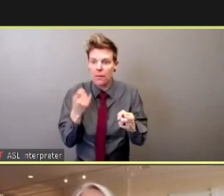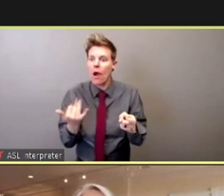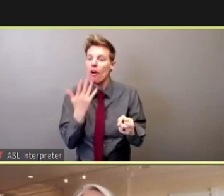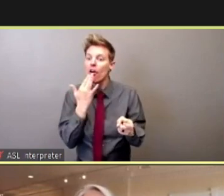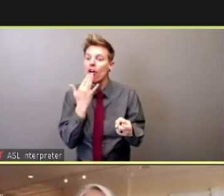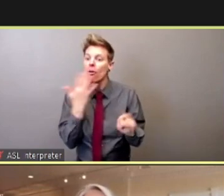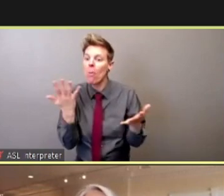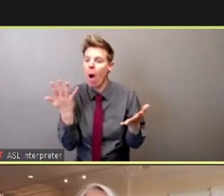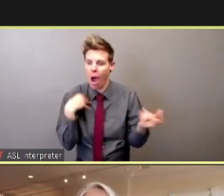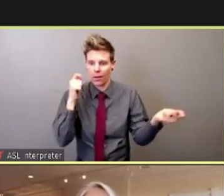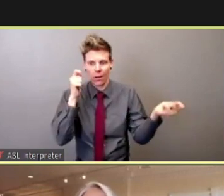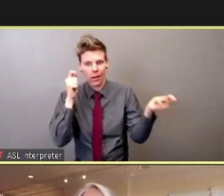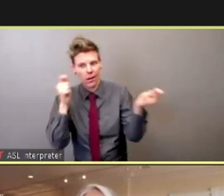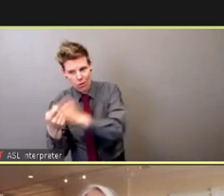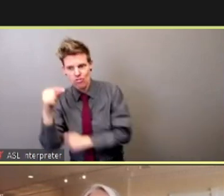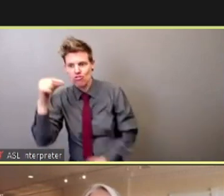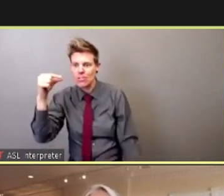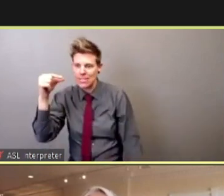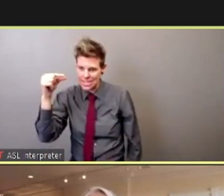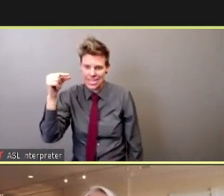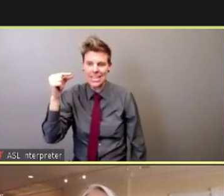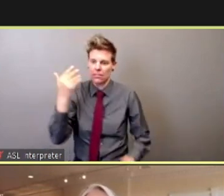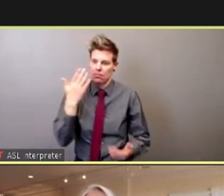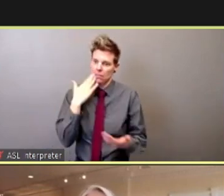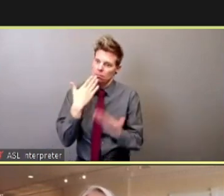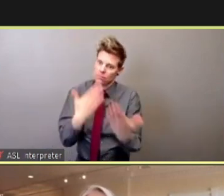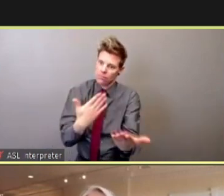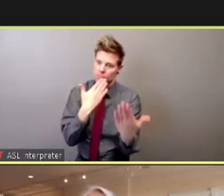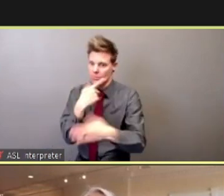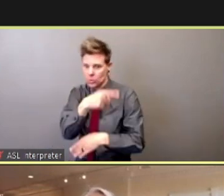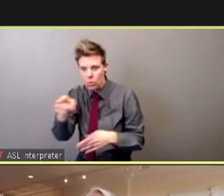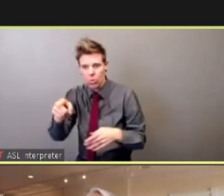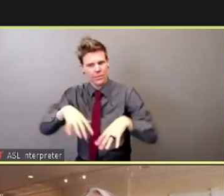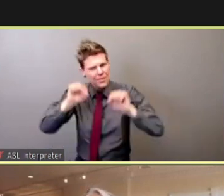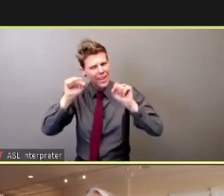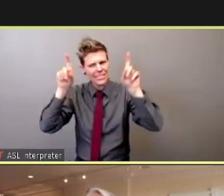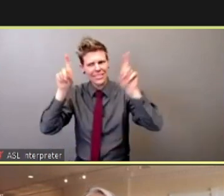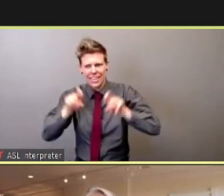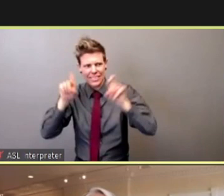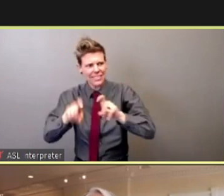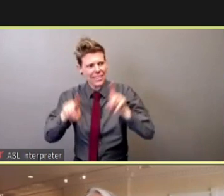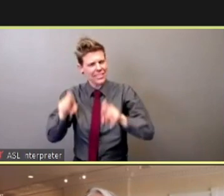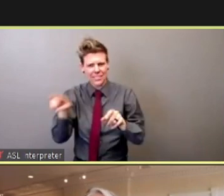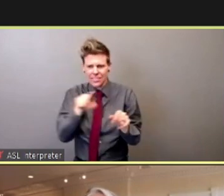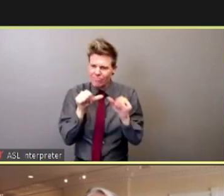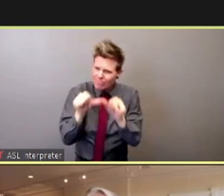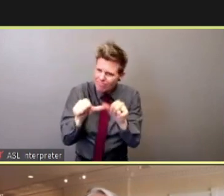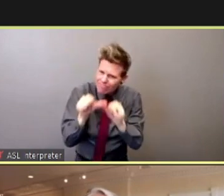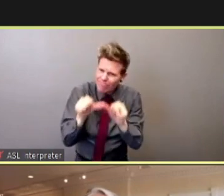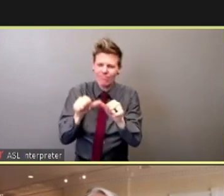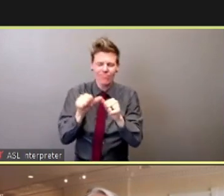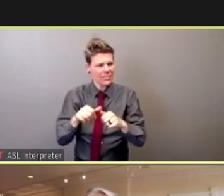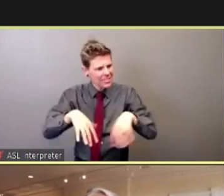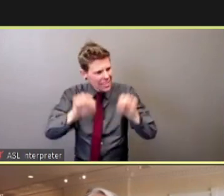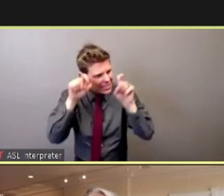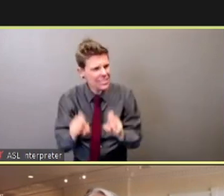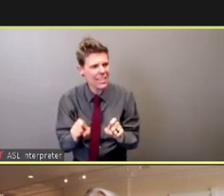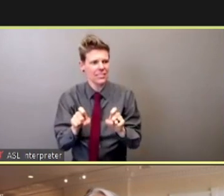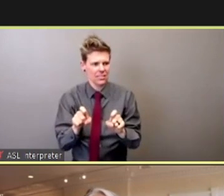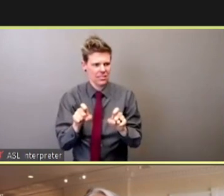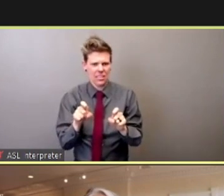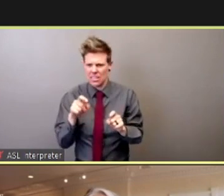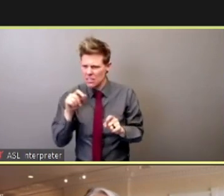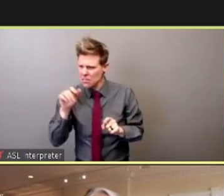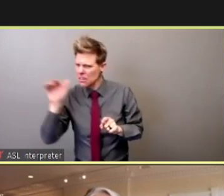get tested. Help us continue to make this progress. I don't know if I have any more slides. Do I have another slide?